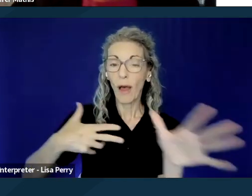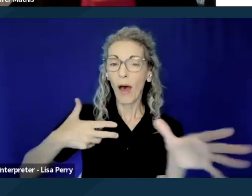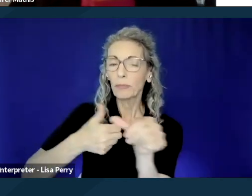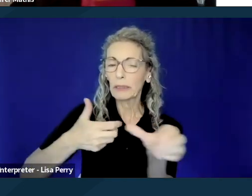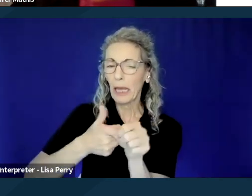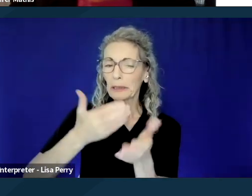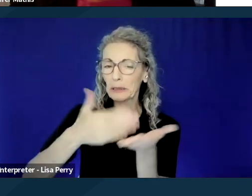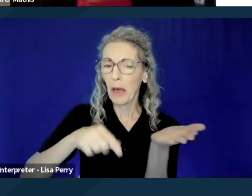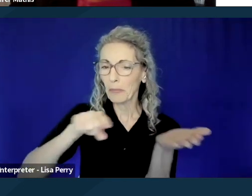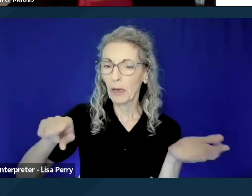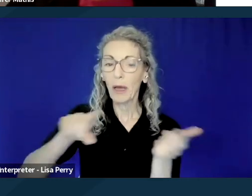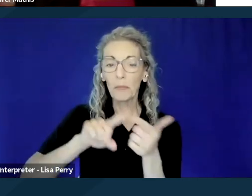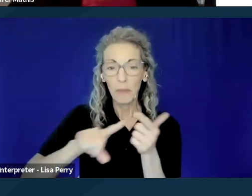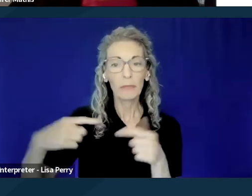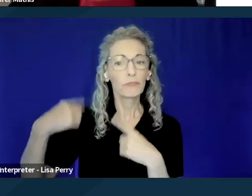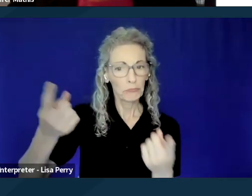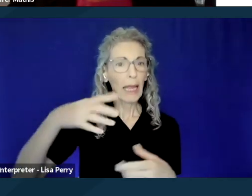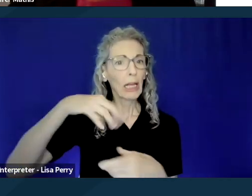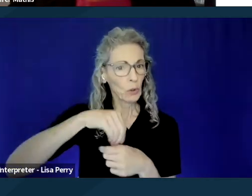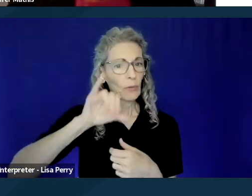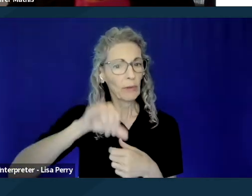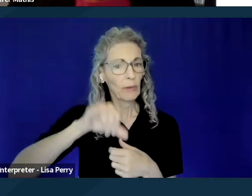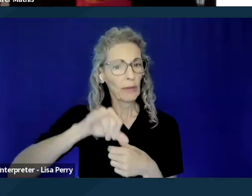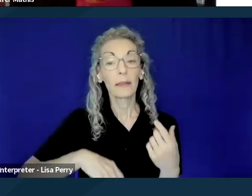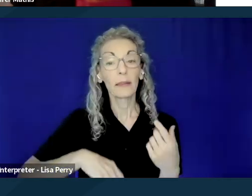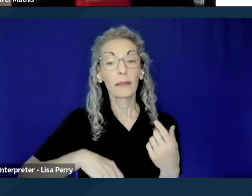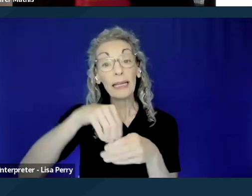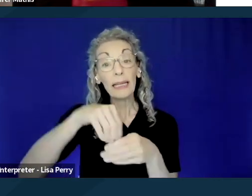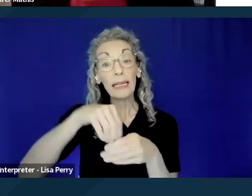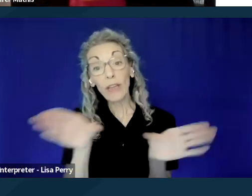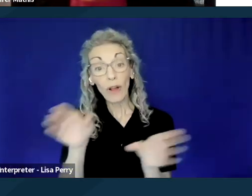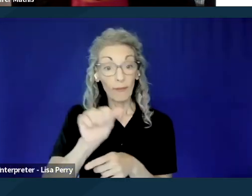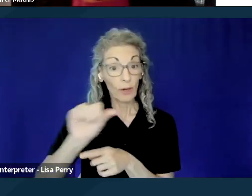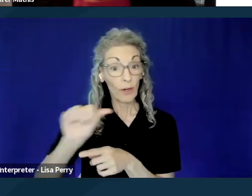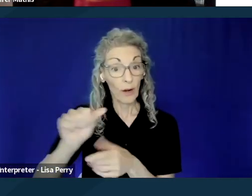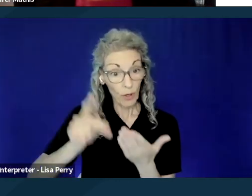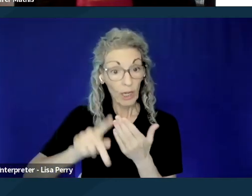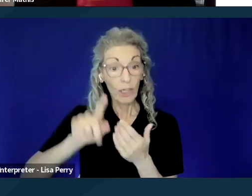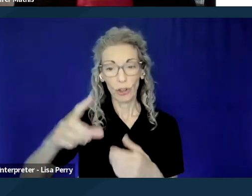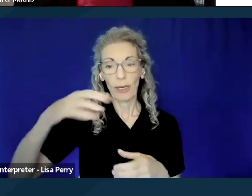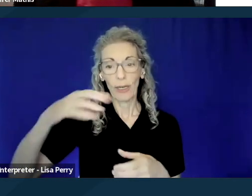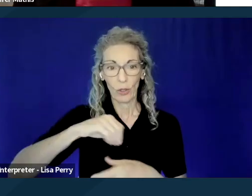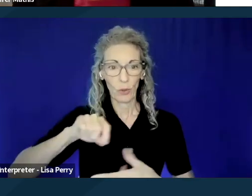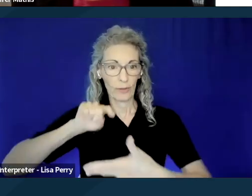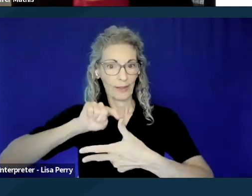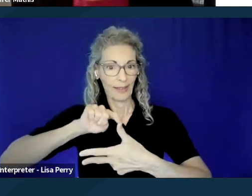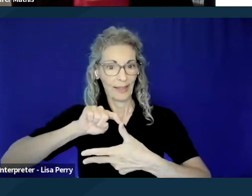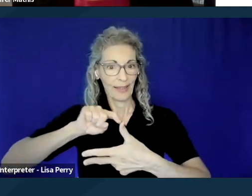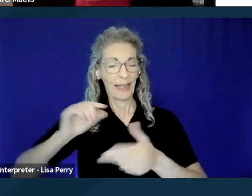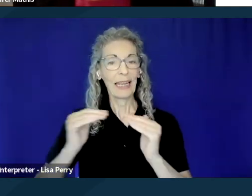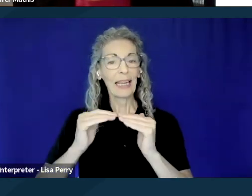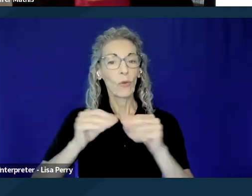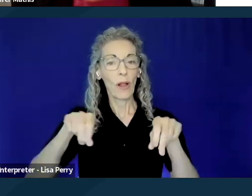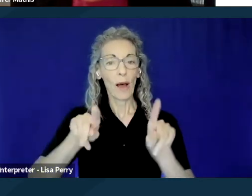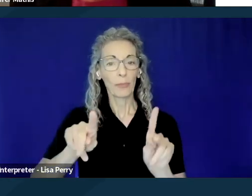but generally, an affirmative action program is supposed to include an equal opportunity